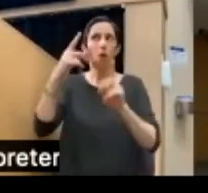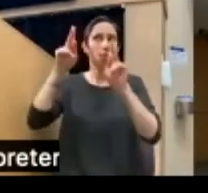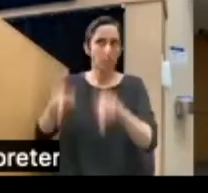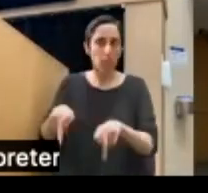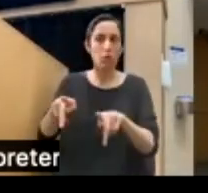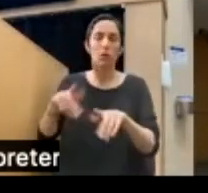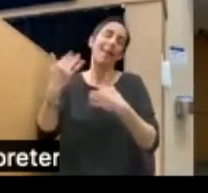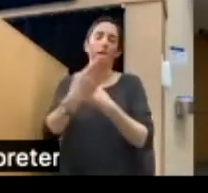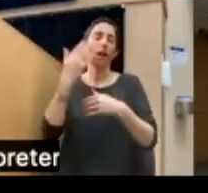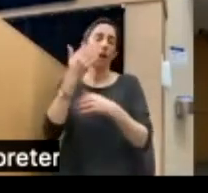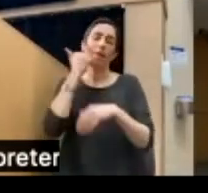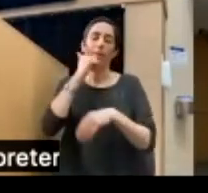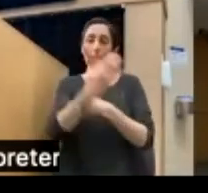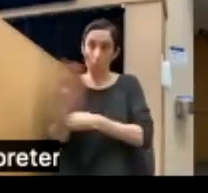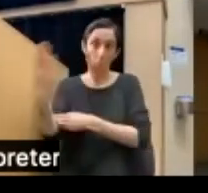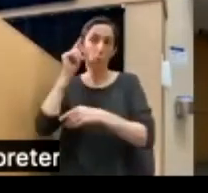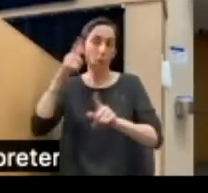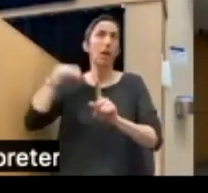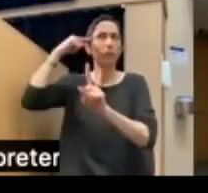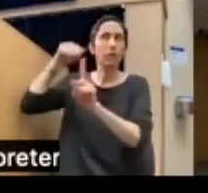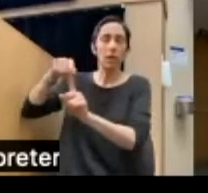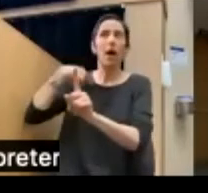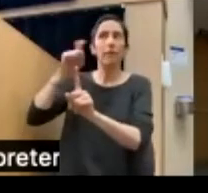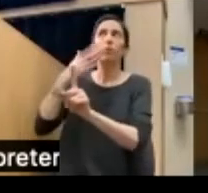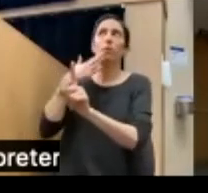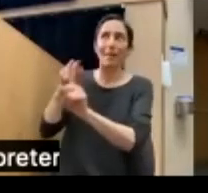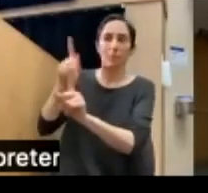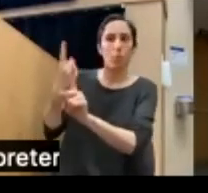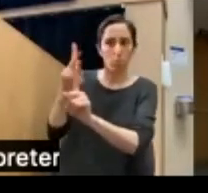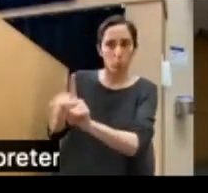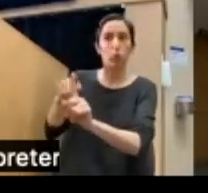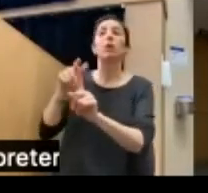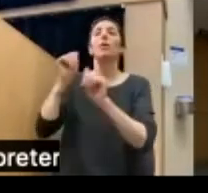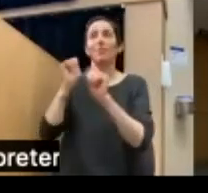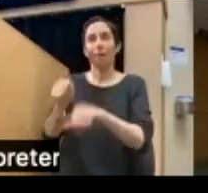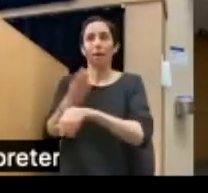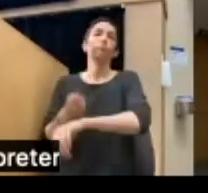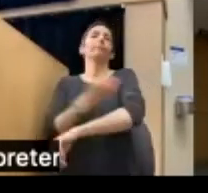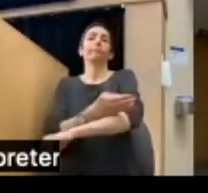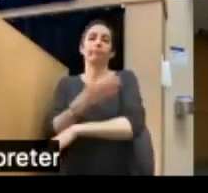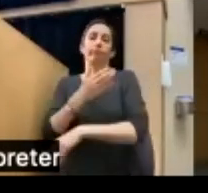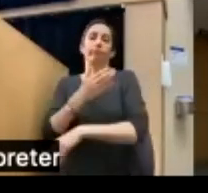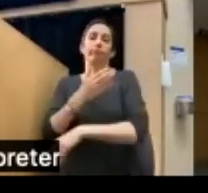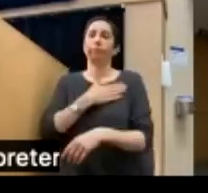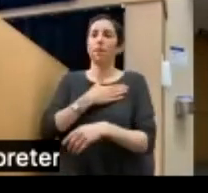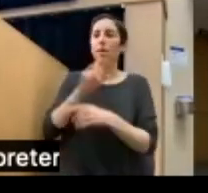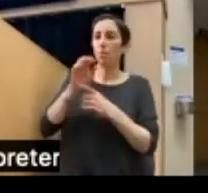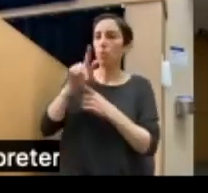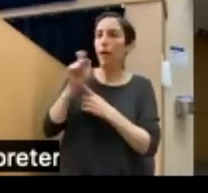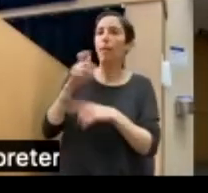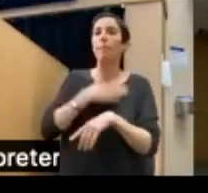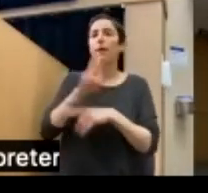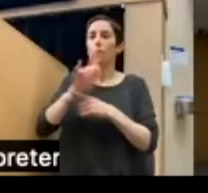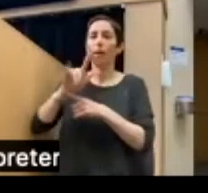mental well-being significantly by percentages. And what's interesting about that, the reason is because, again, it's scanning